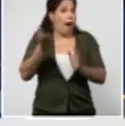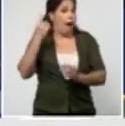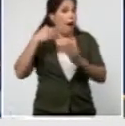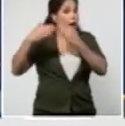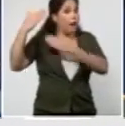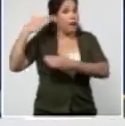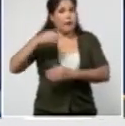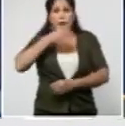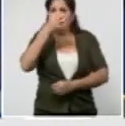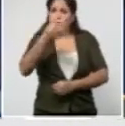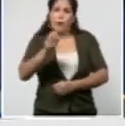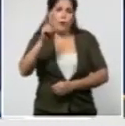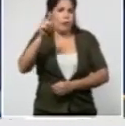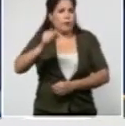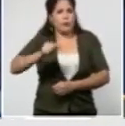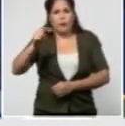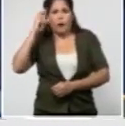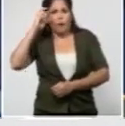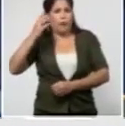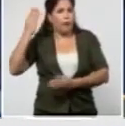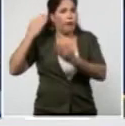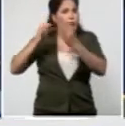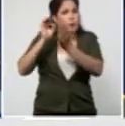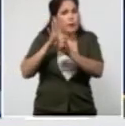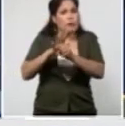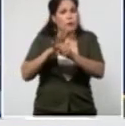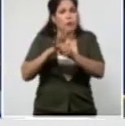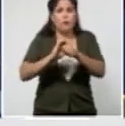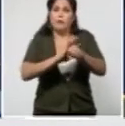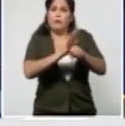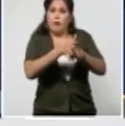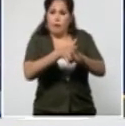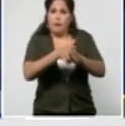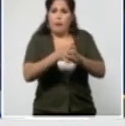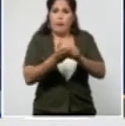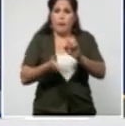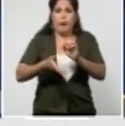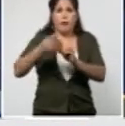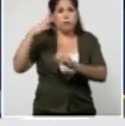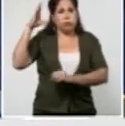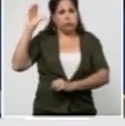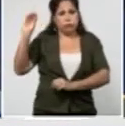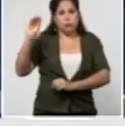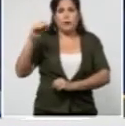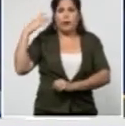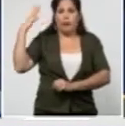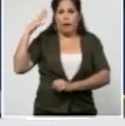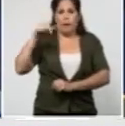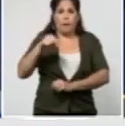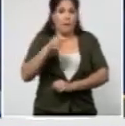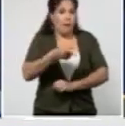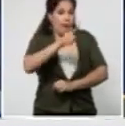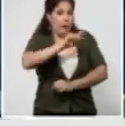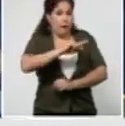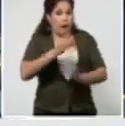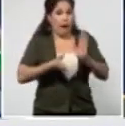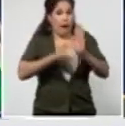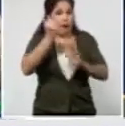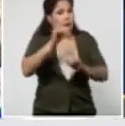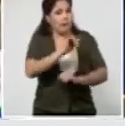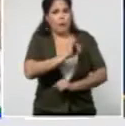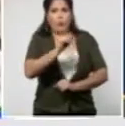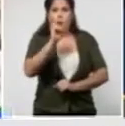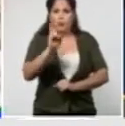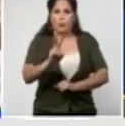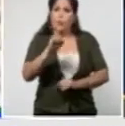We always mention the 2 people who were evacuated, and only 2 people were